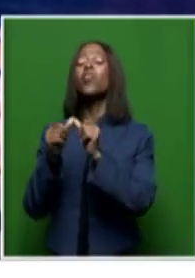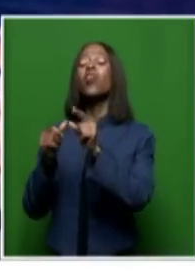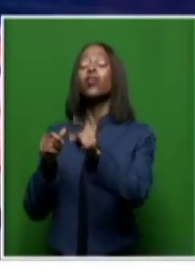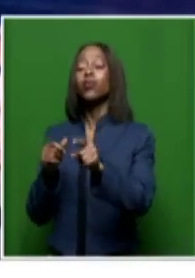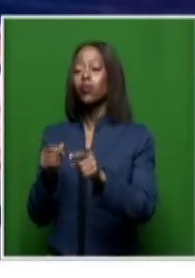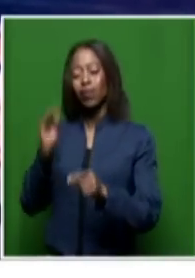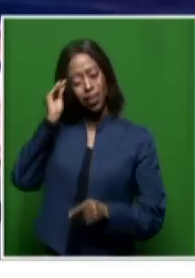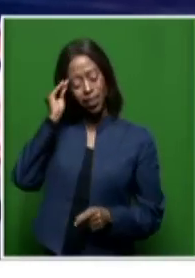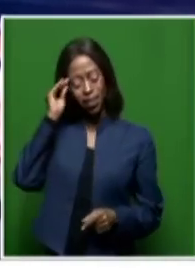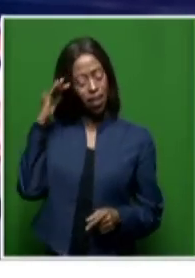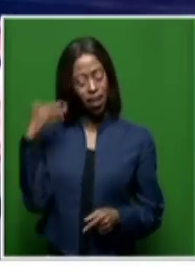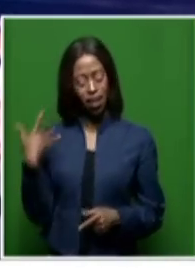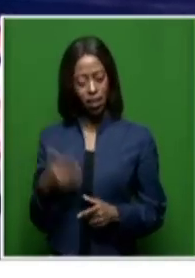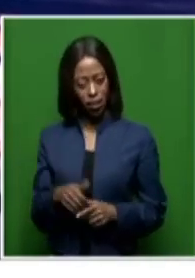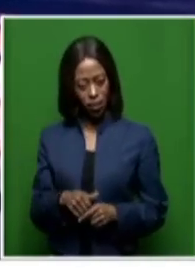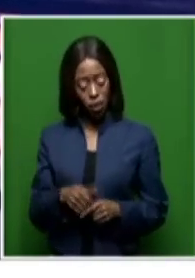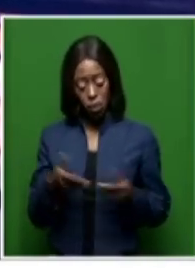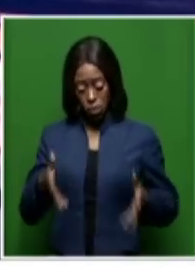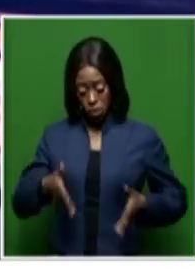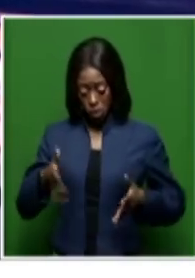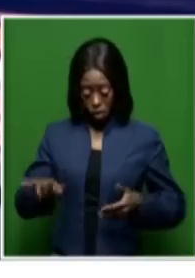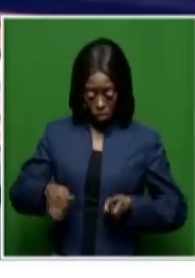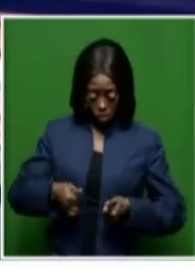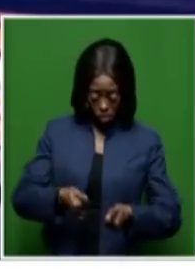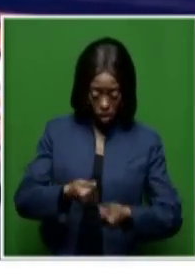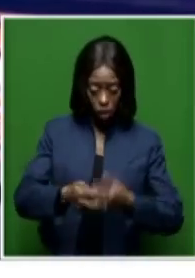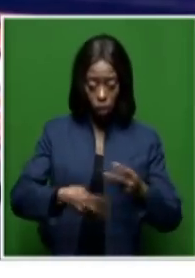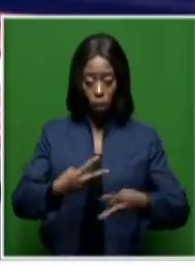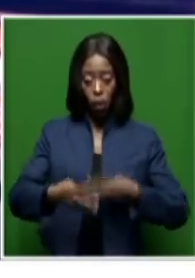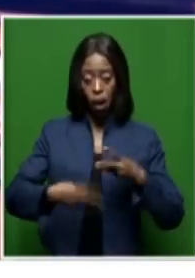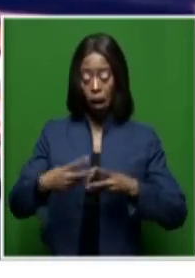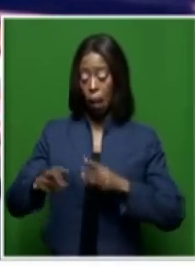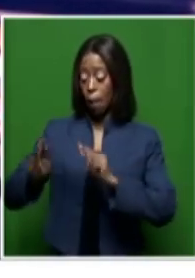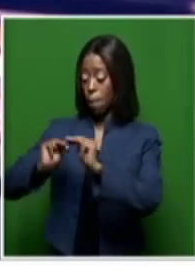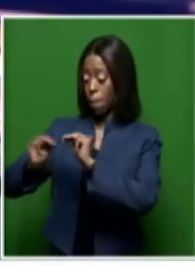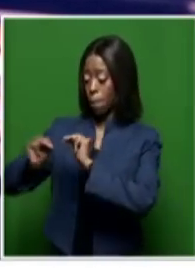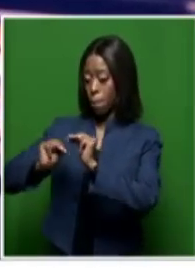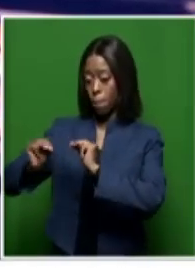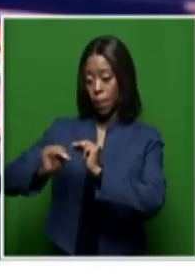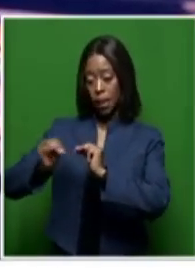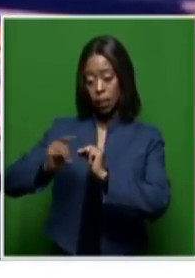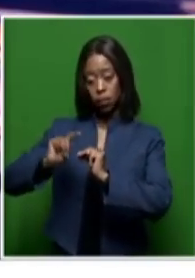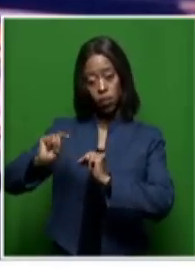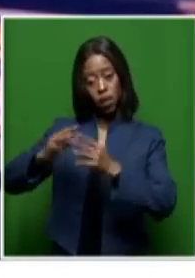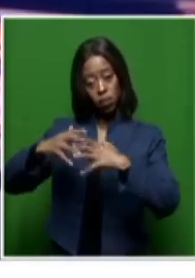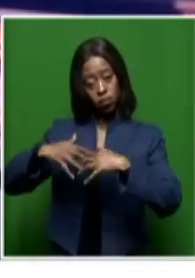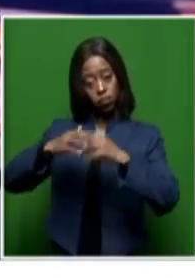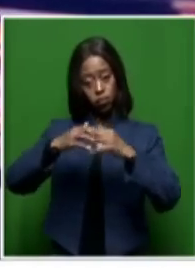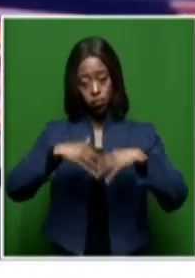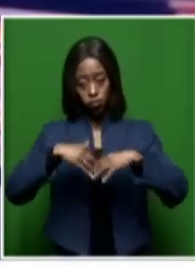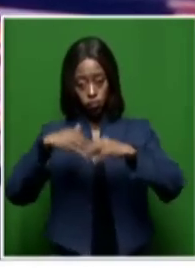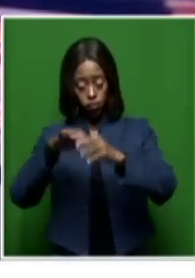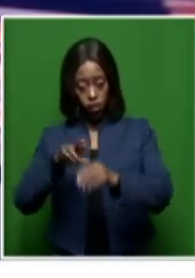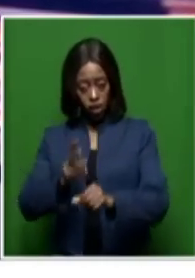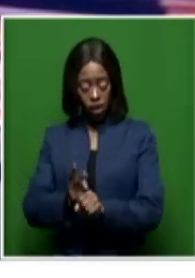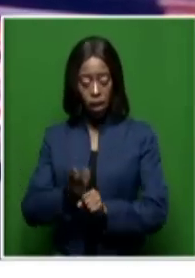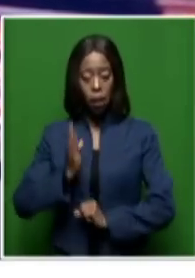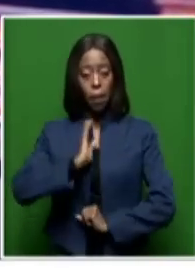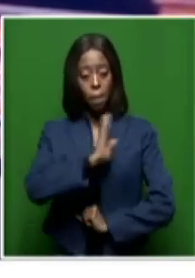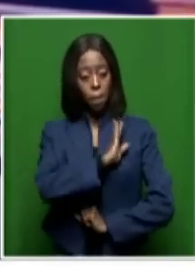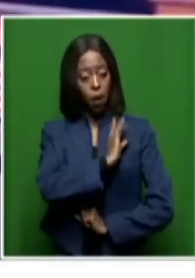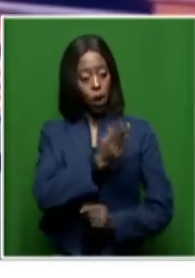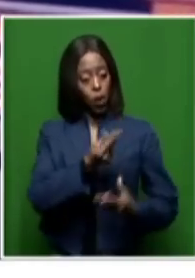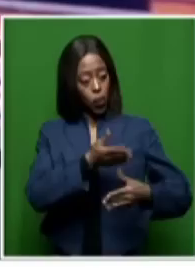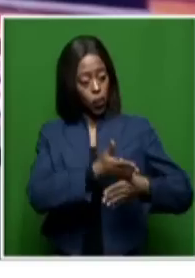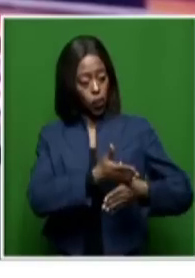not interested in that. The trains must come back. Management must be rebuilt like we're doing now. The board must do its